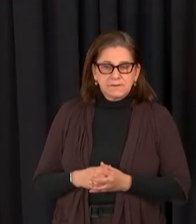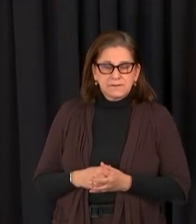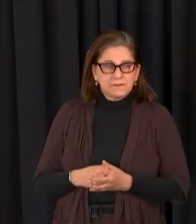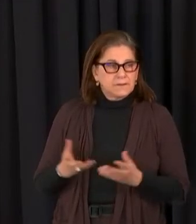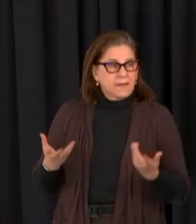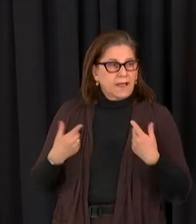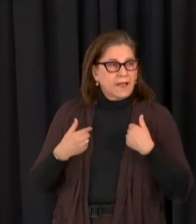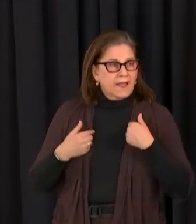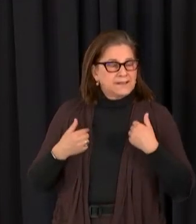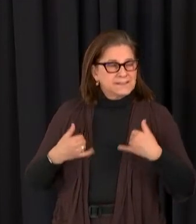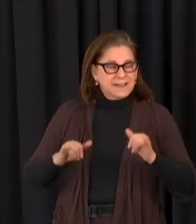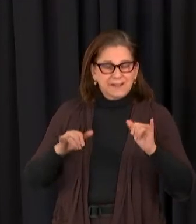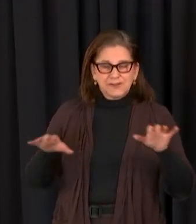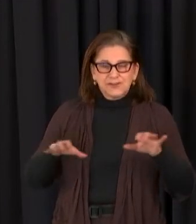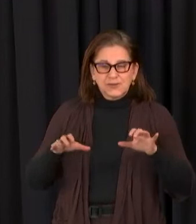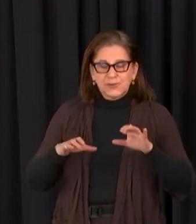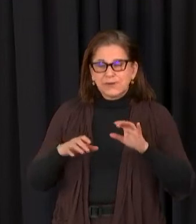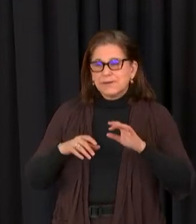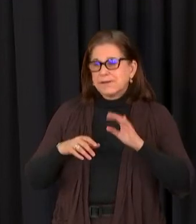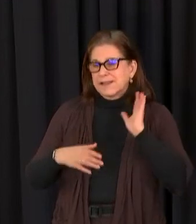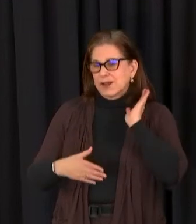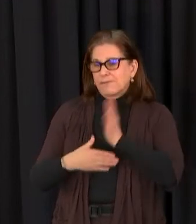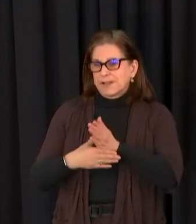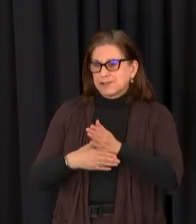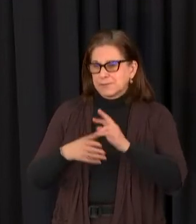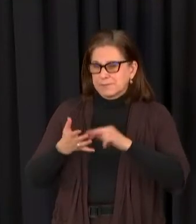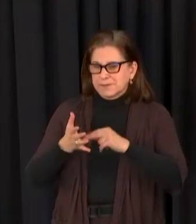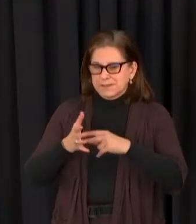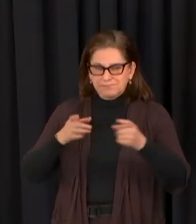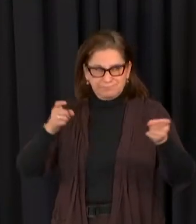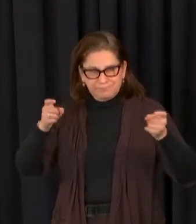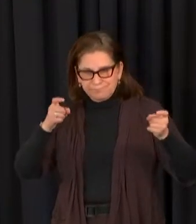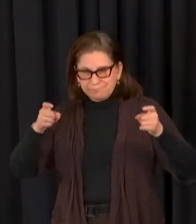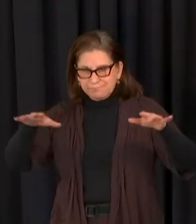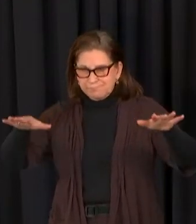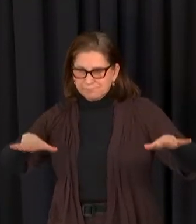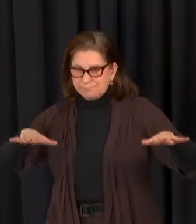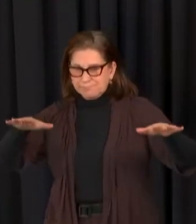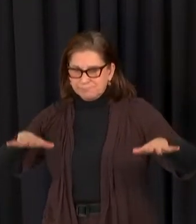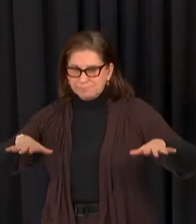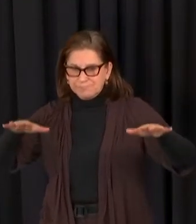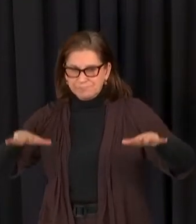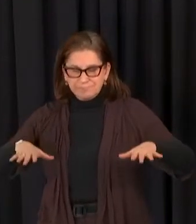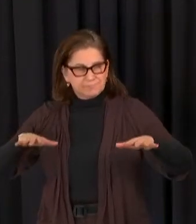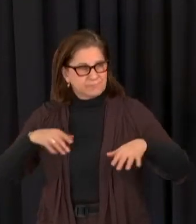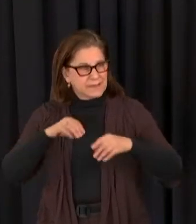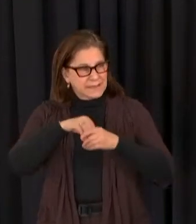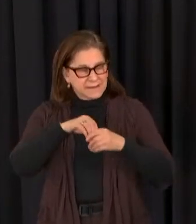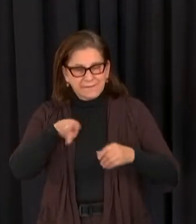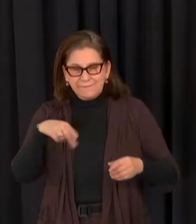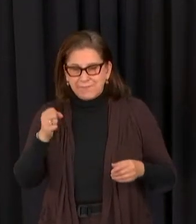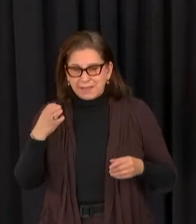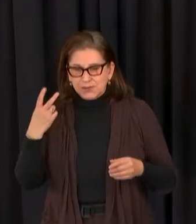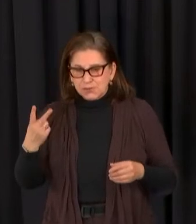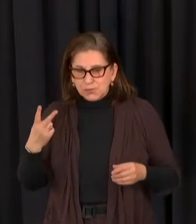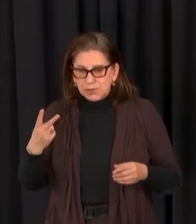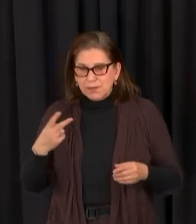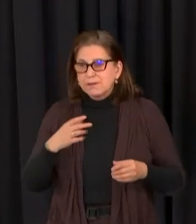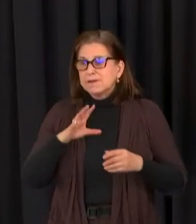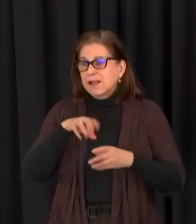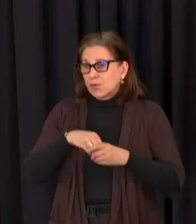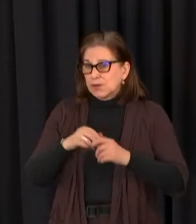interventions, kind of things that are in level 2 to see if we can open it up more in phase 2. So that includes our